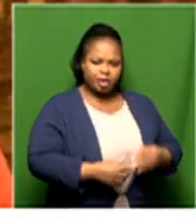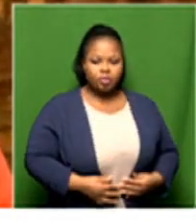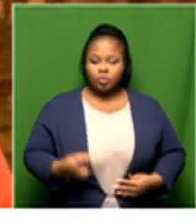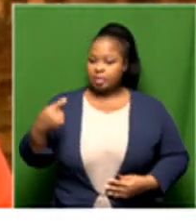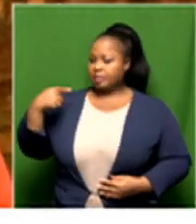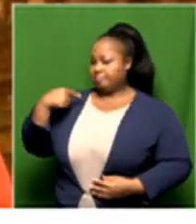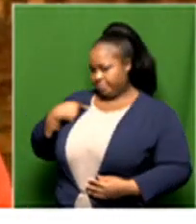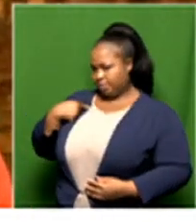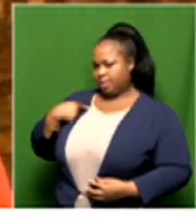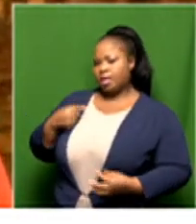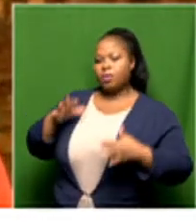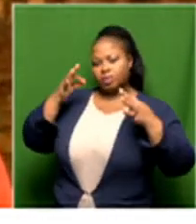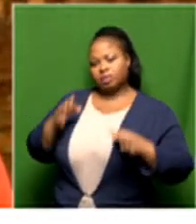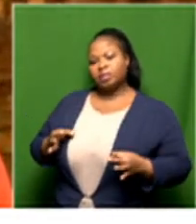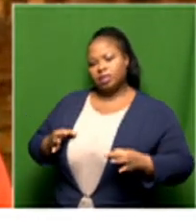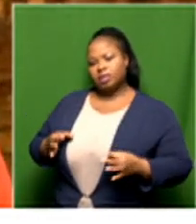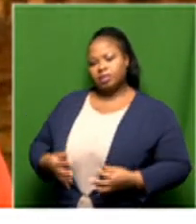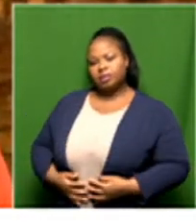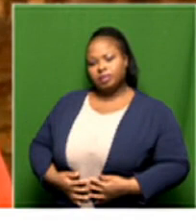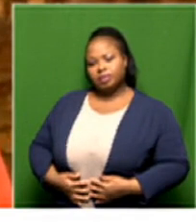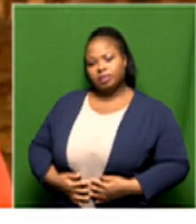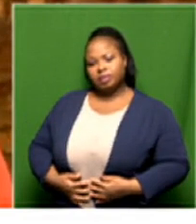me. Okay. I will take